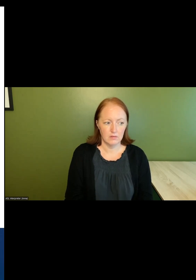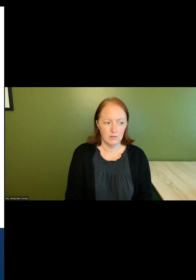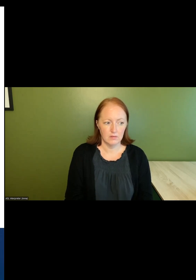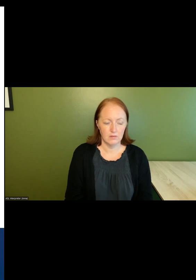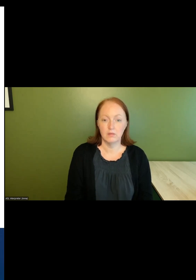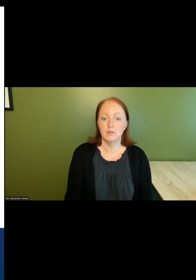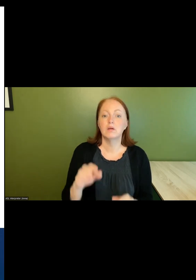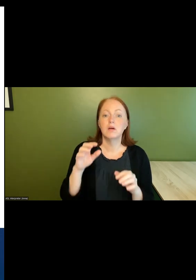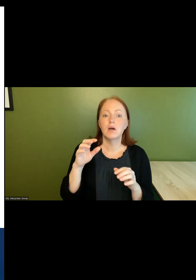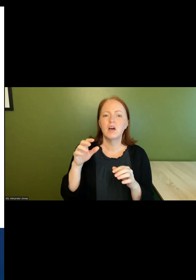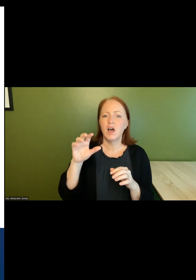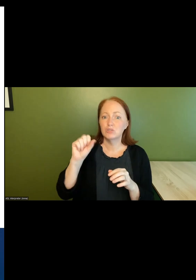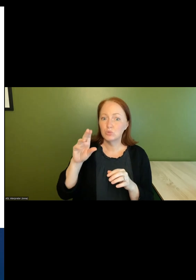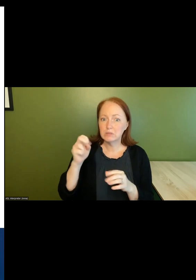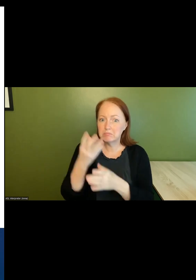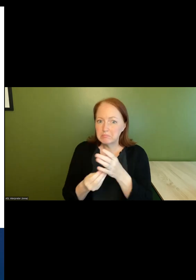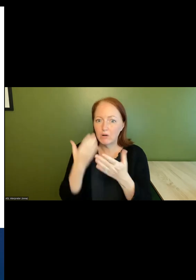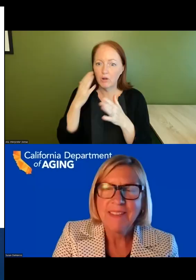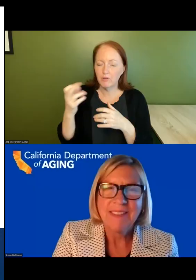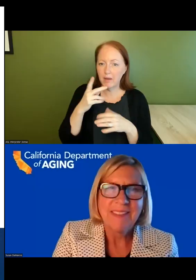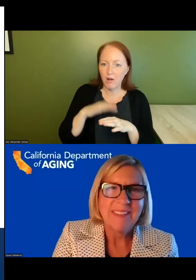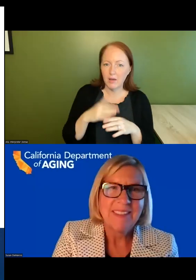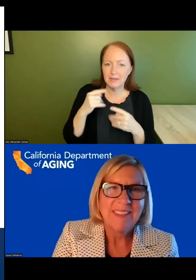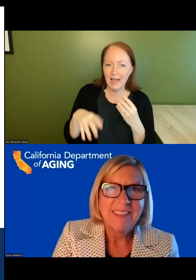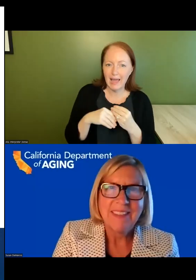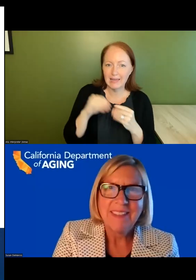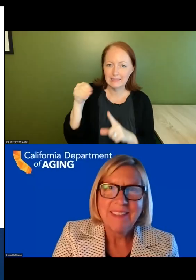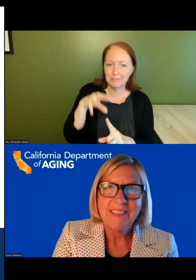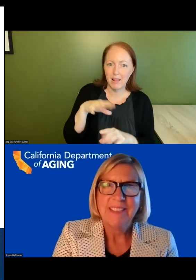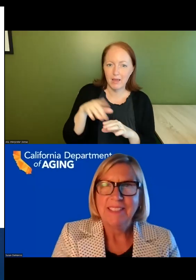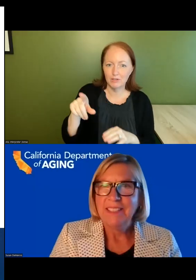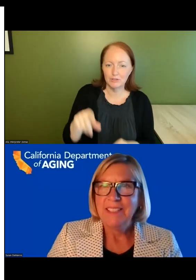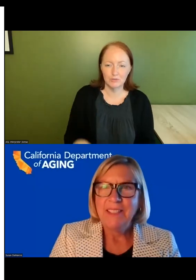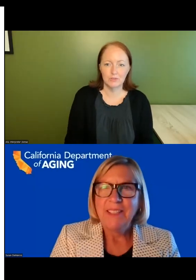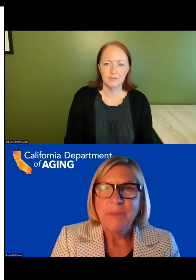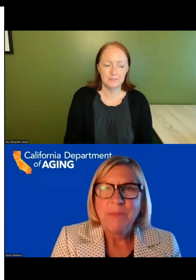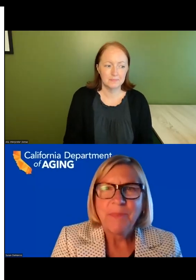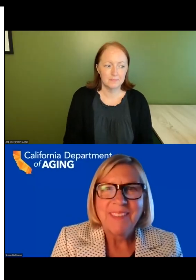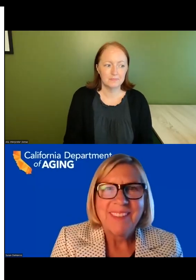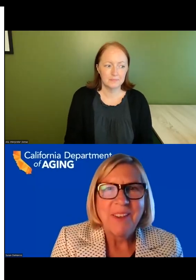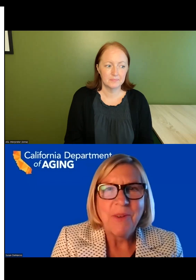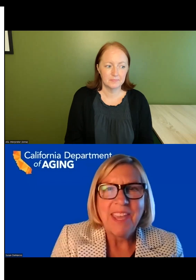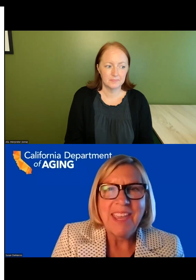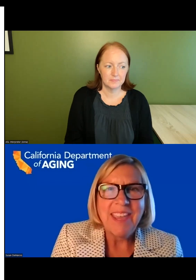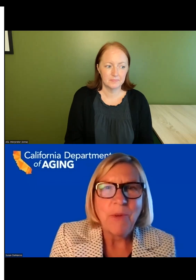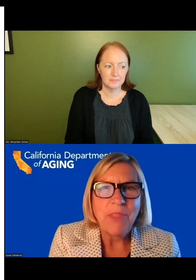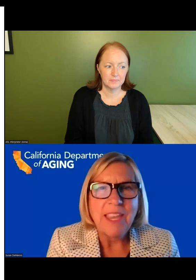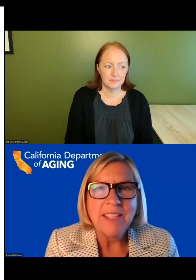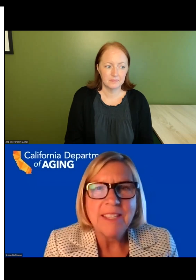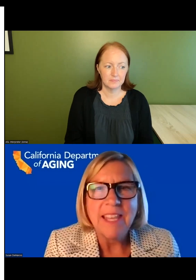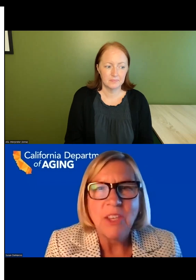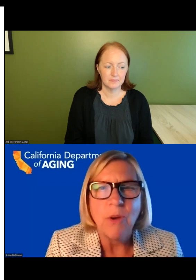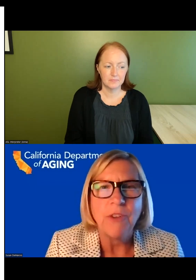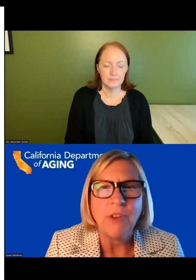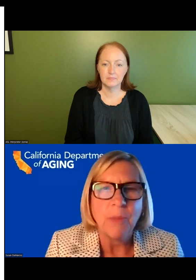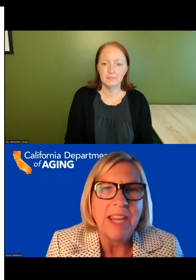them. So see if I can add a spotlight on you, and there you are. Okay, well, thanks.